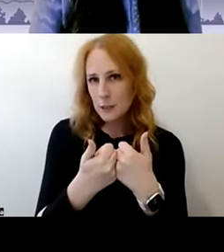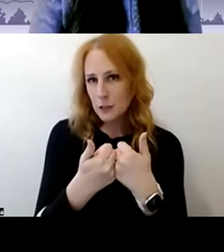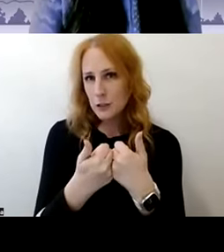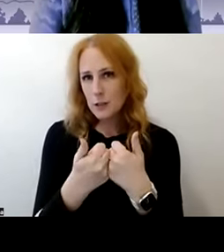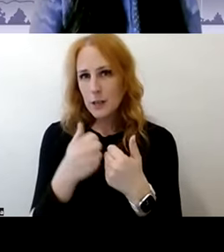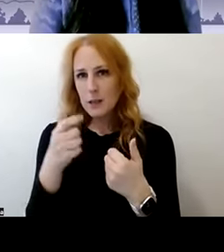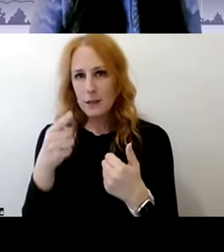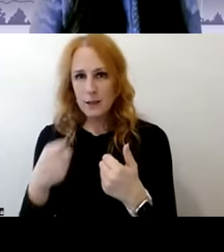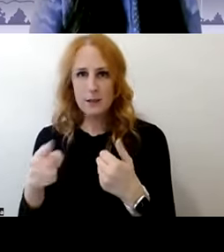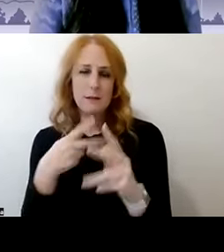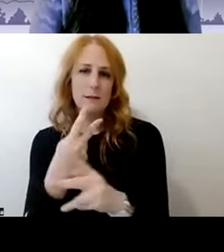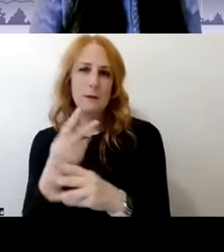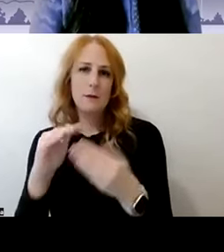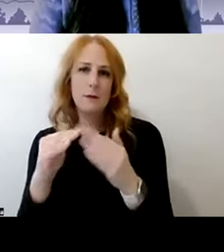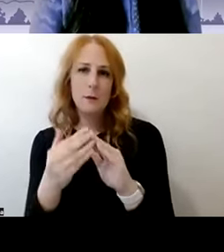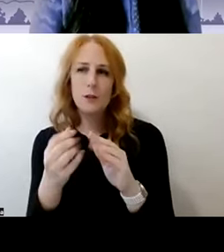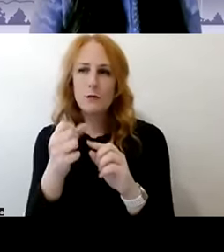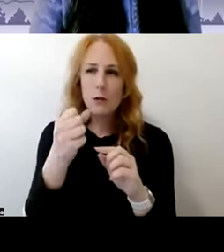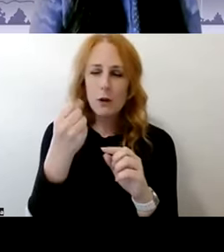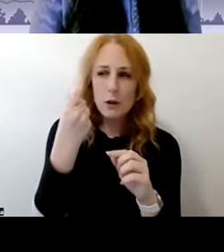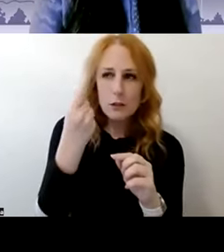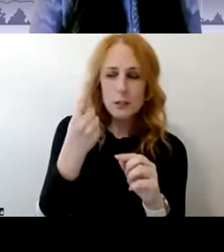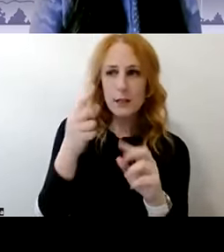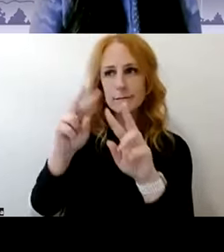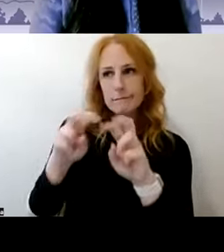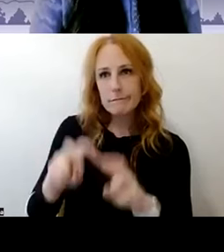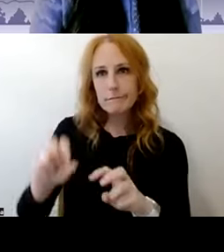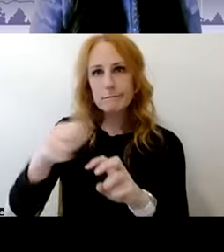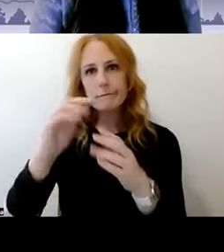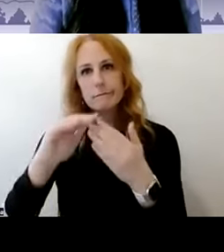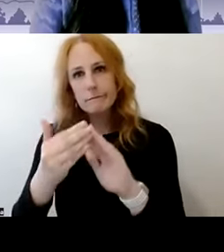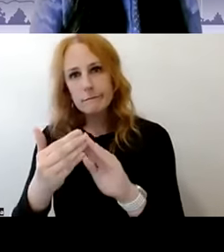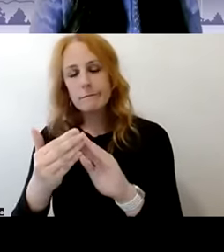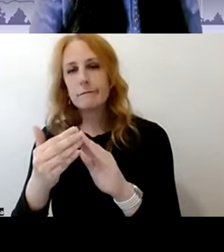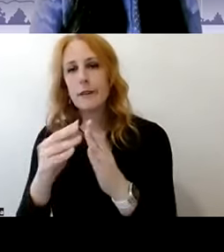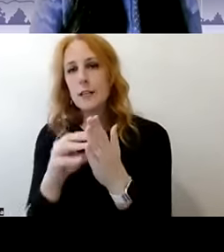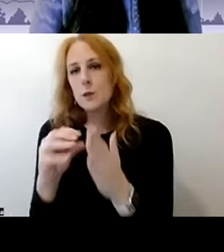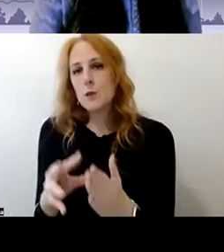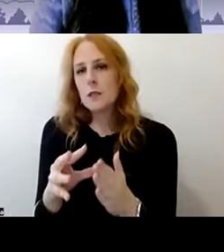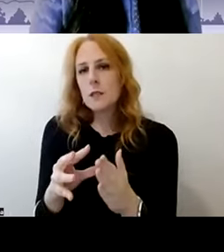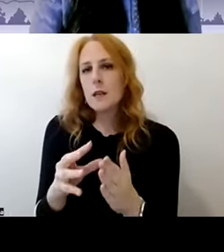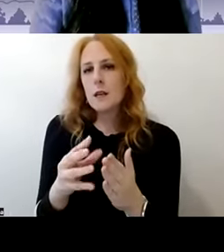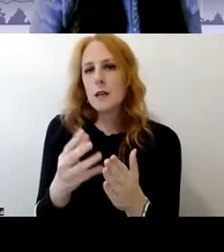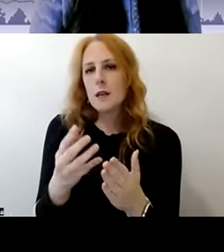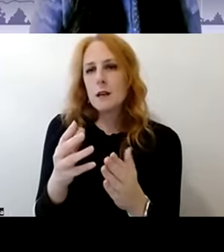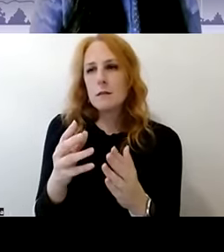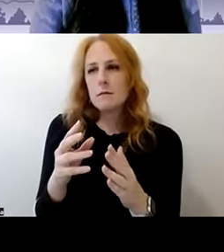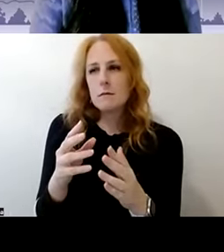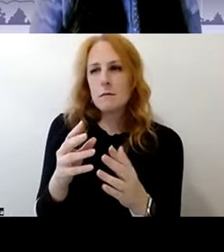other communities, from our teams on this campus, from our students, what we might do to make this